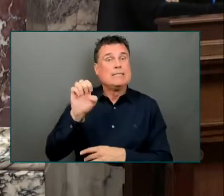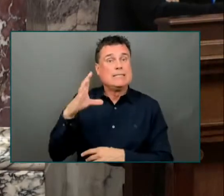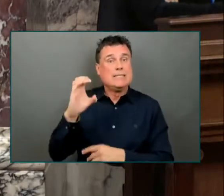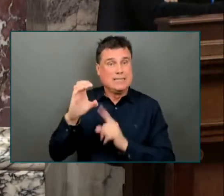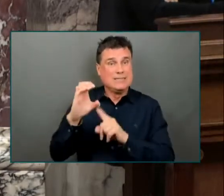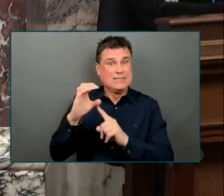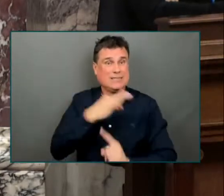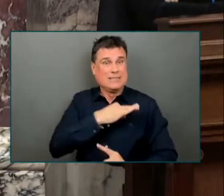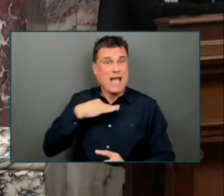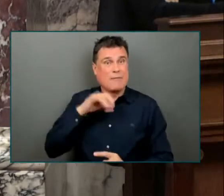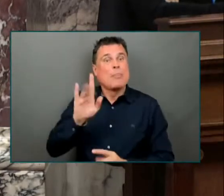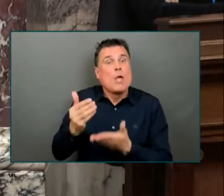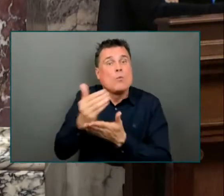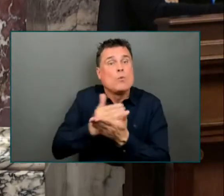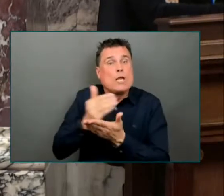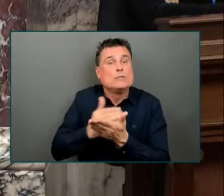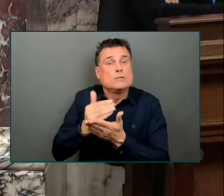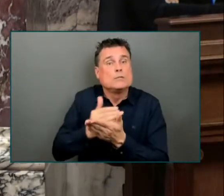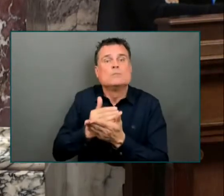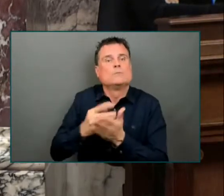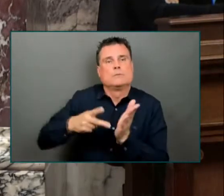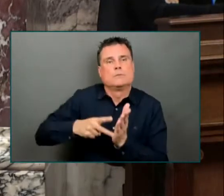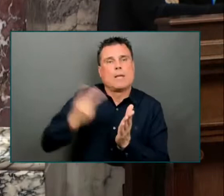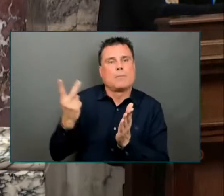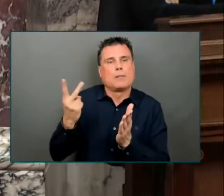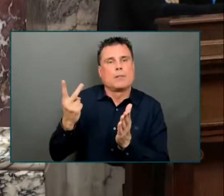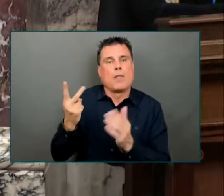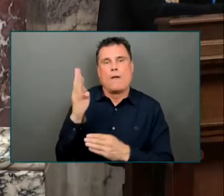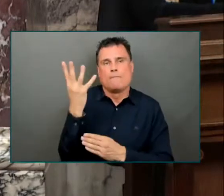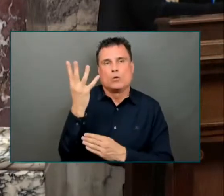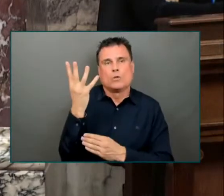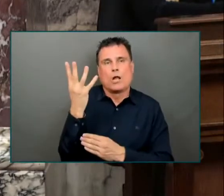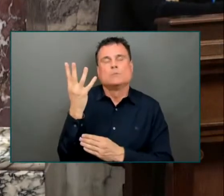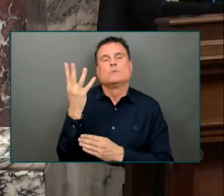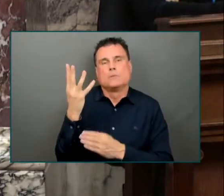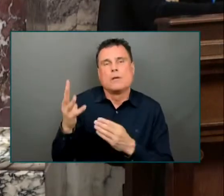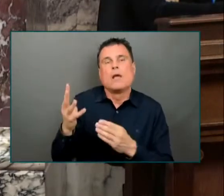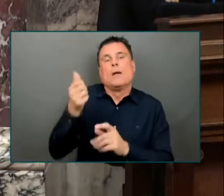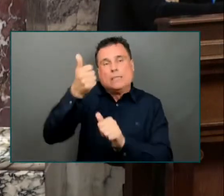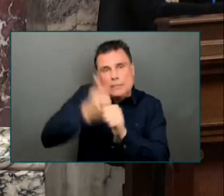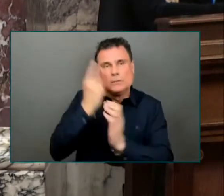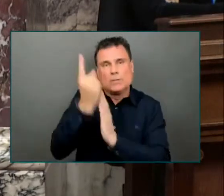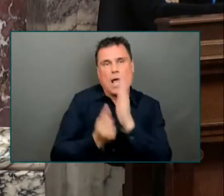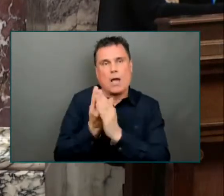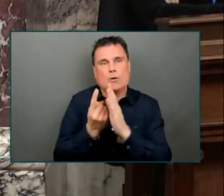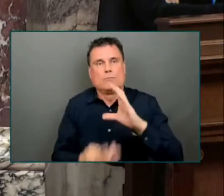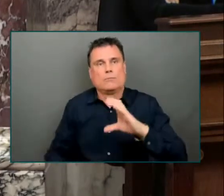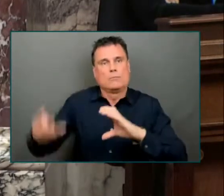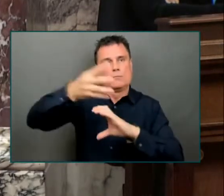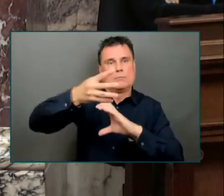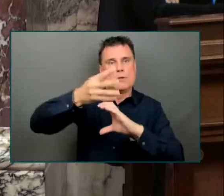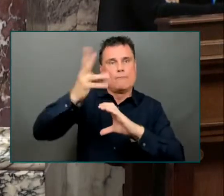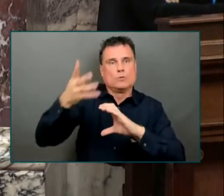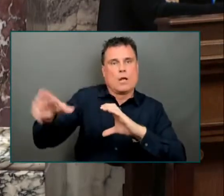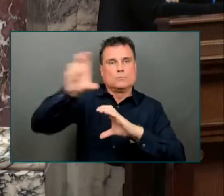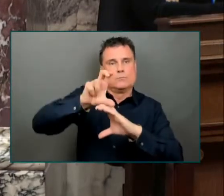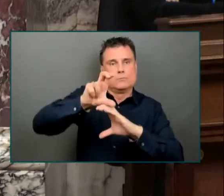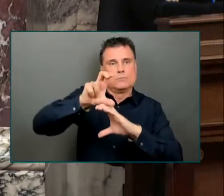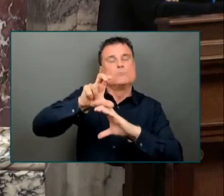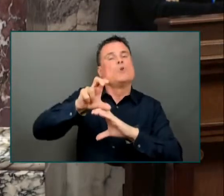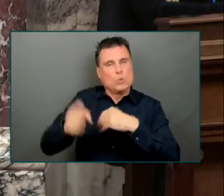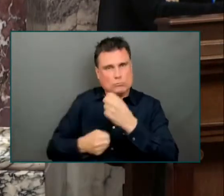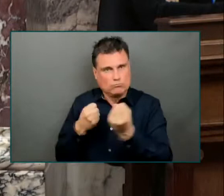per hour. Work is also underway to strengthen the early learning continuum, to bring childcare into